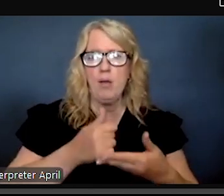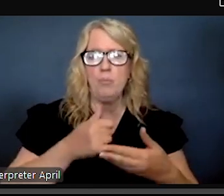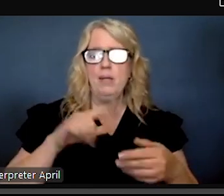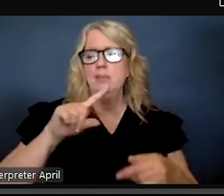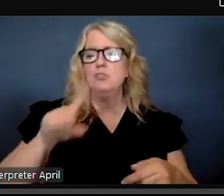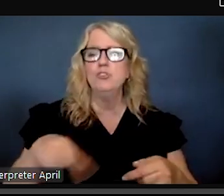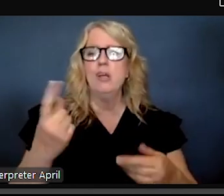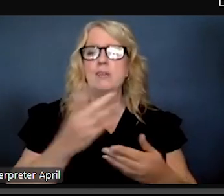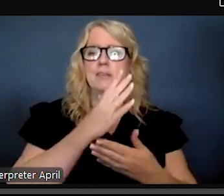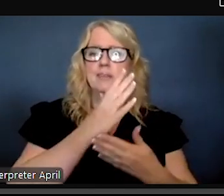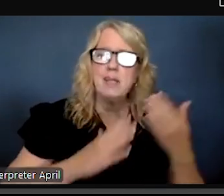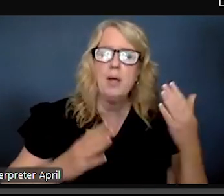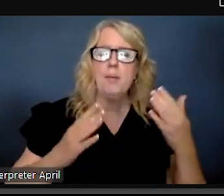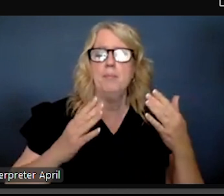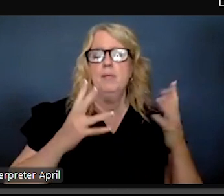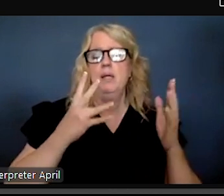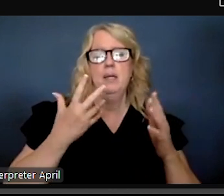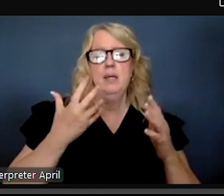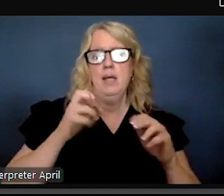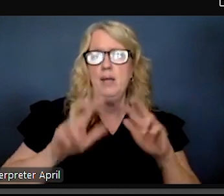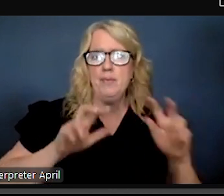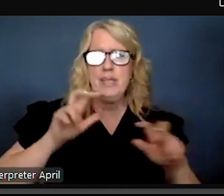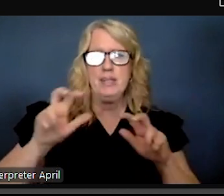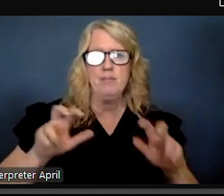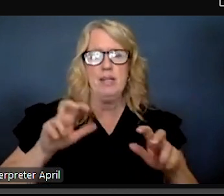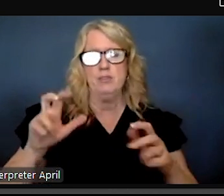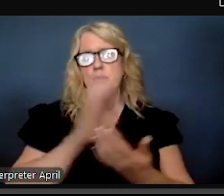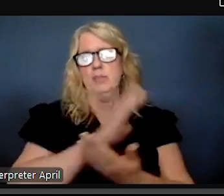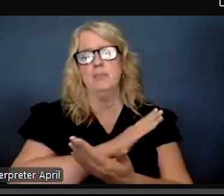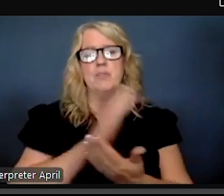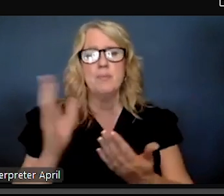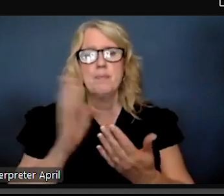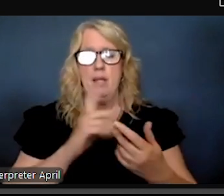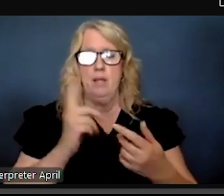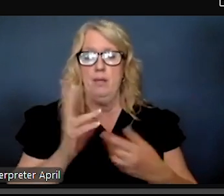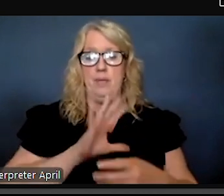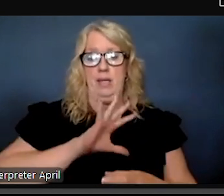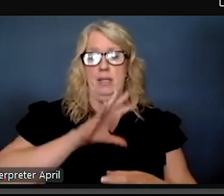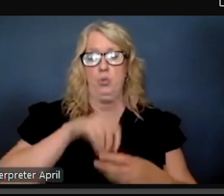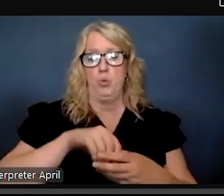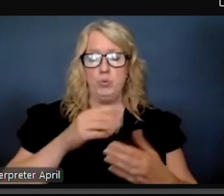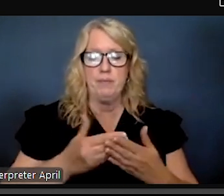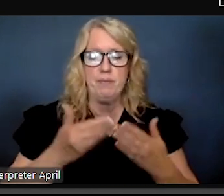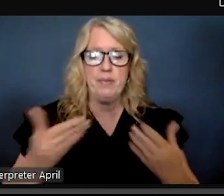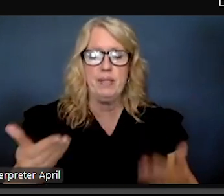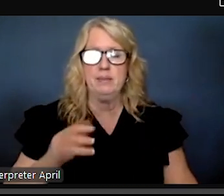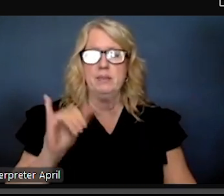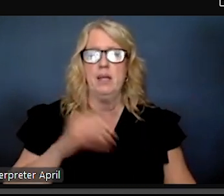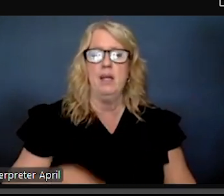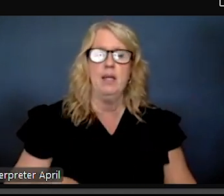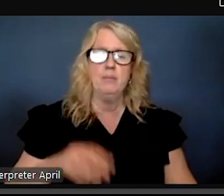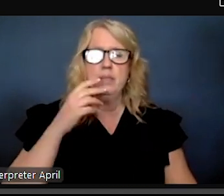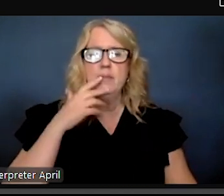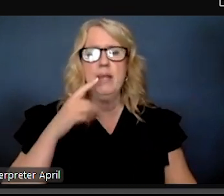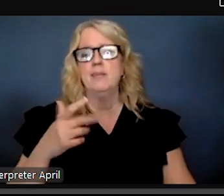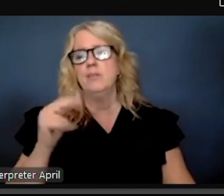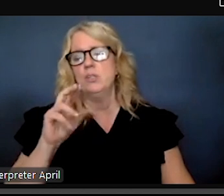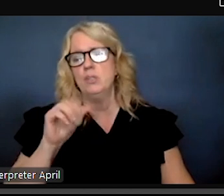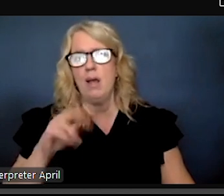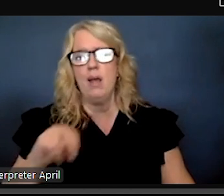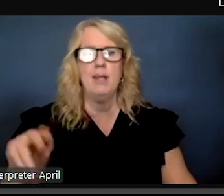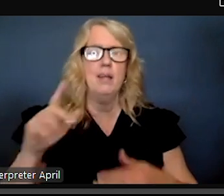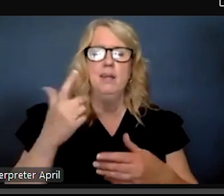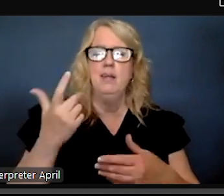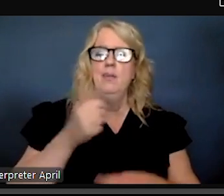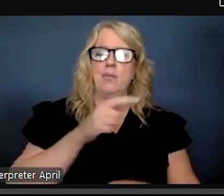just some of the investments that we made across that continuum, inclusive of things like non-law enforcement transportation, a pilot